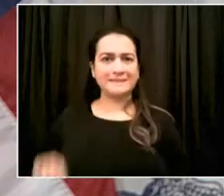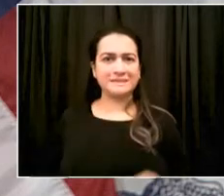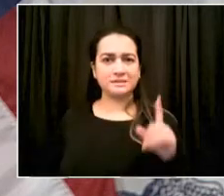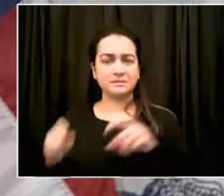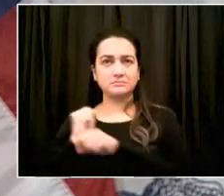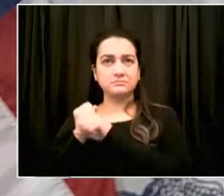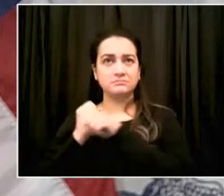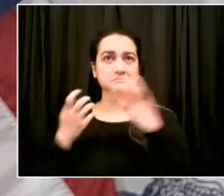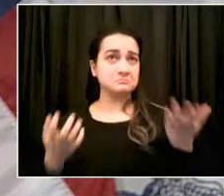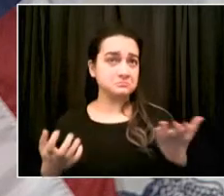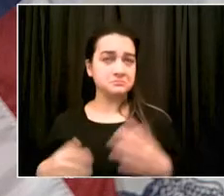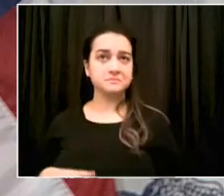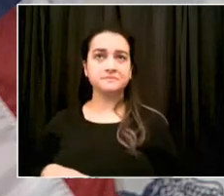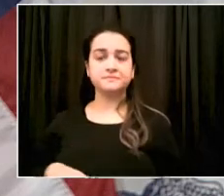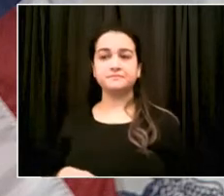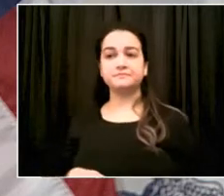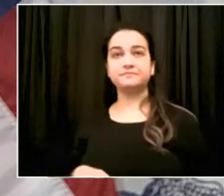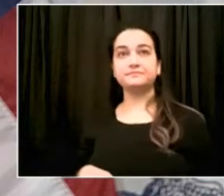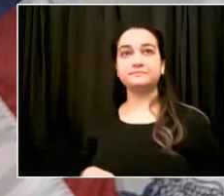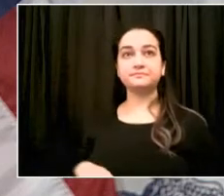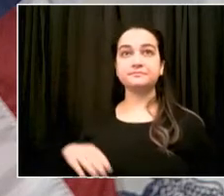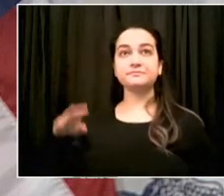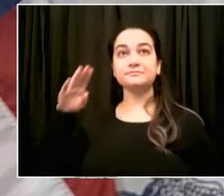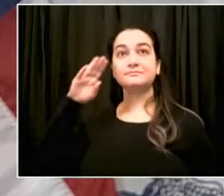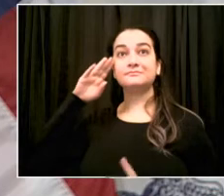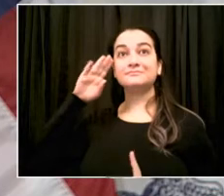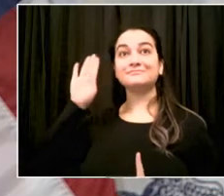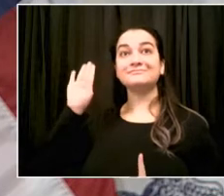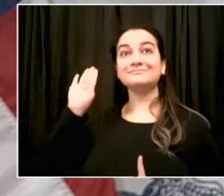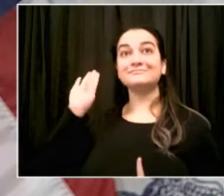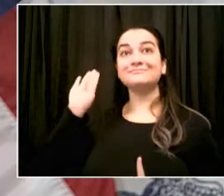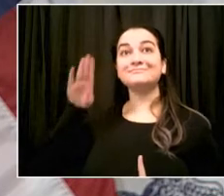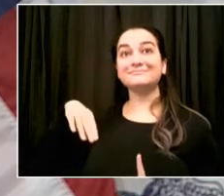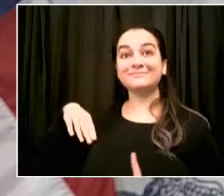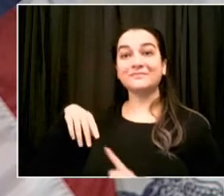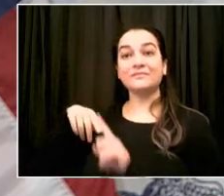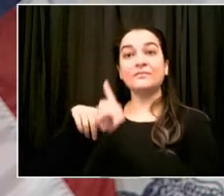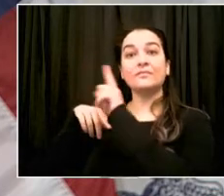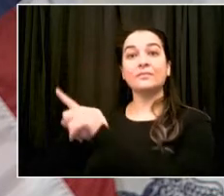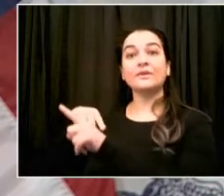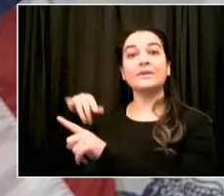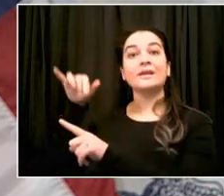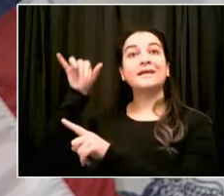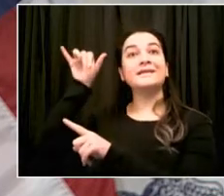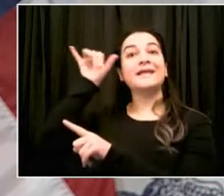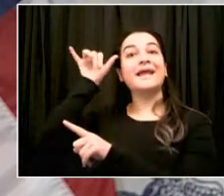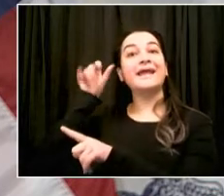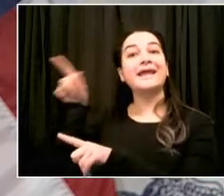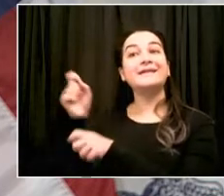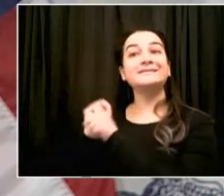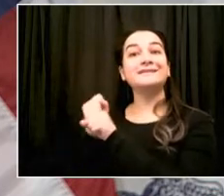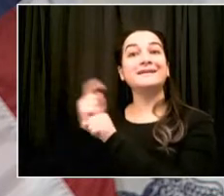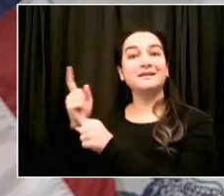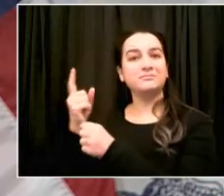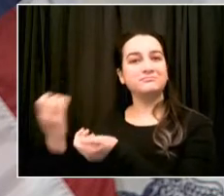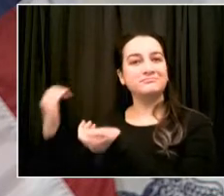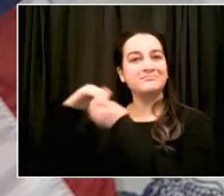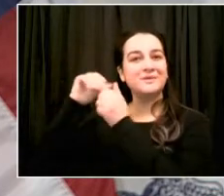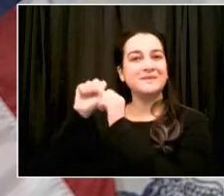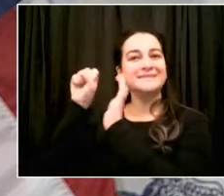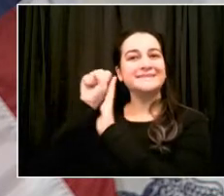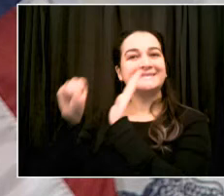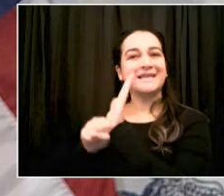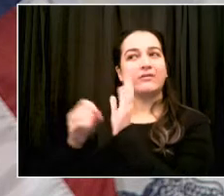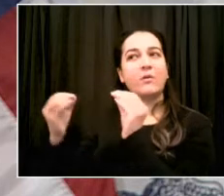to the Citi Field site. And that will happen in the days ahead. Look, that site to me has to become a